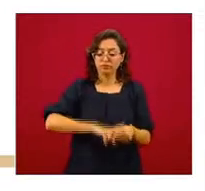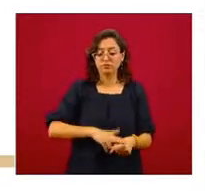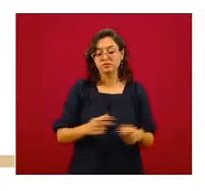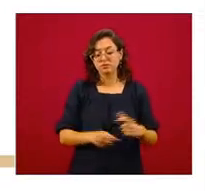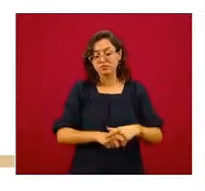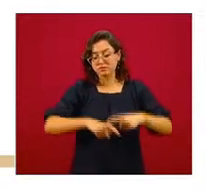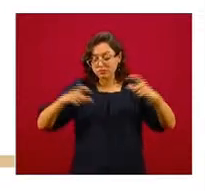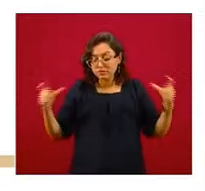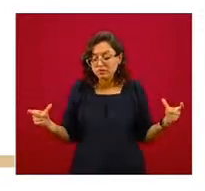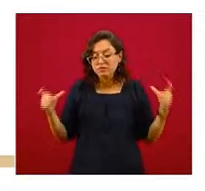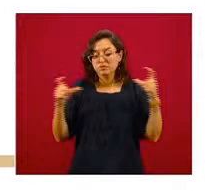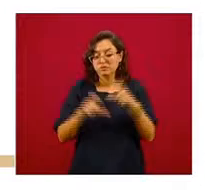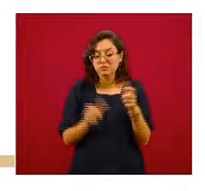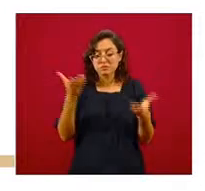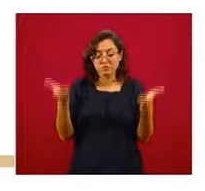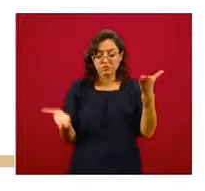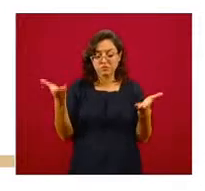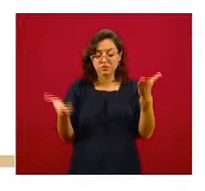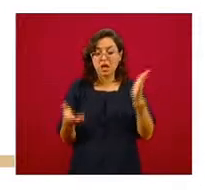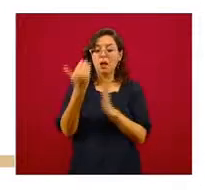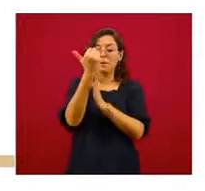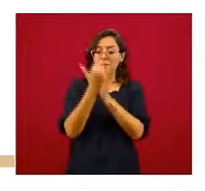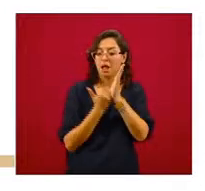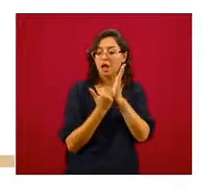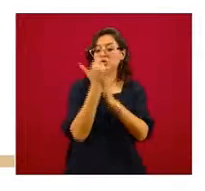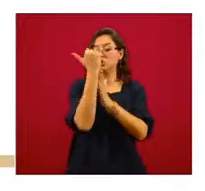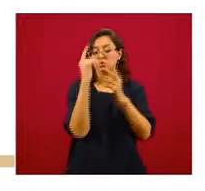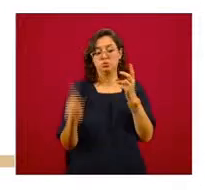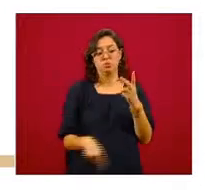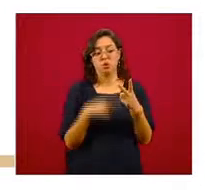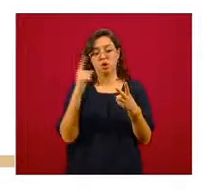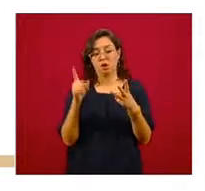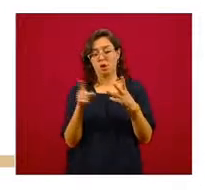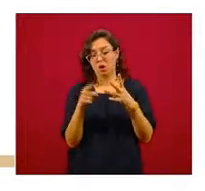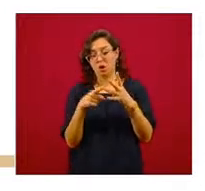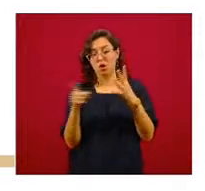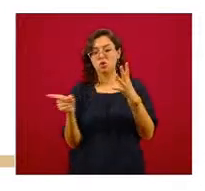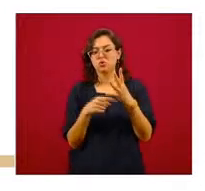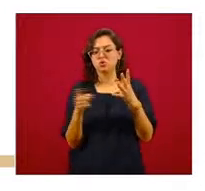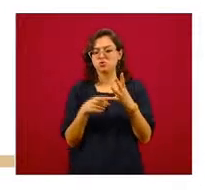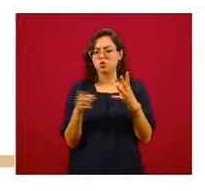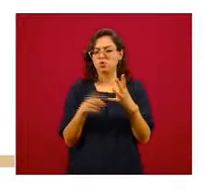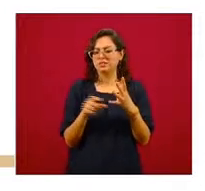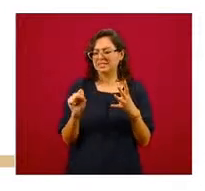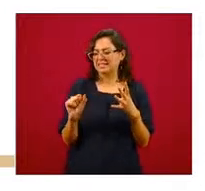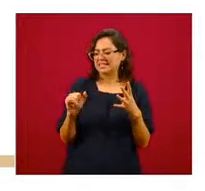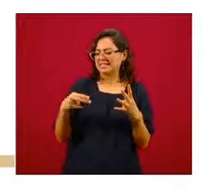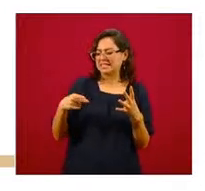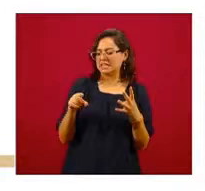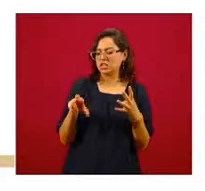that work hard to create the data. The trend of